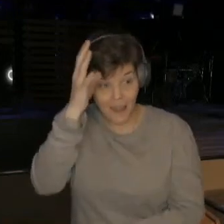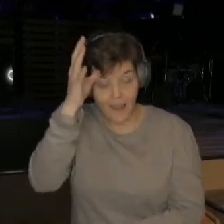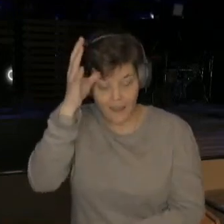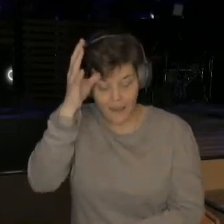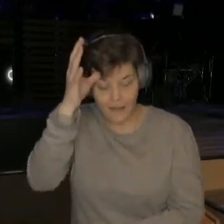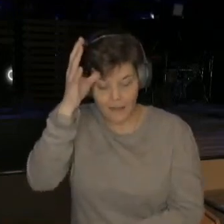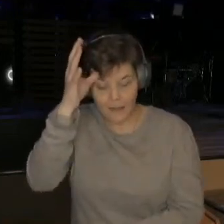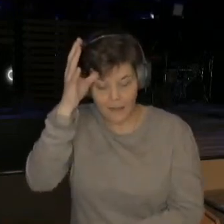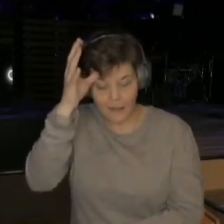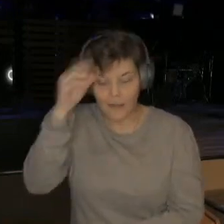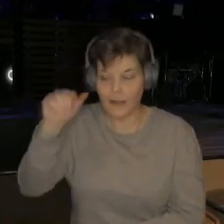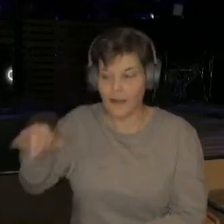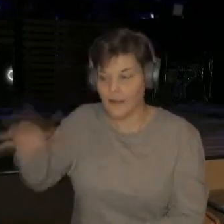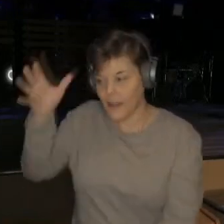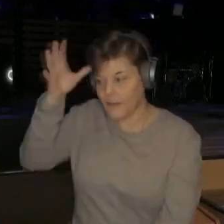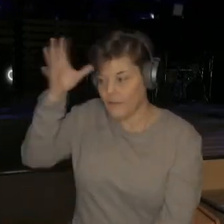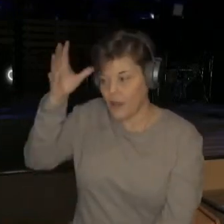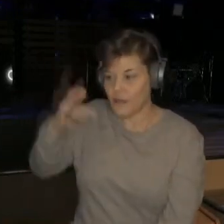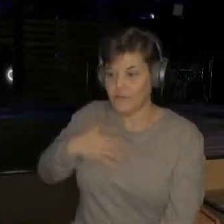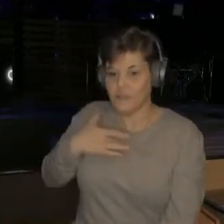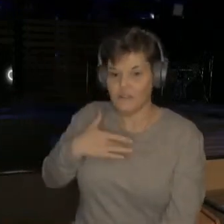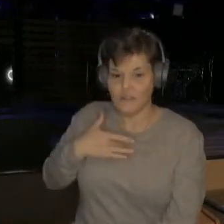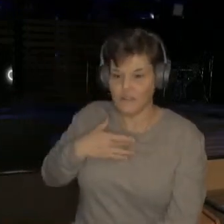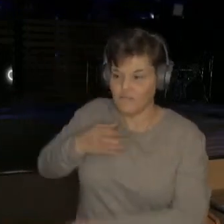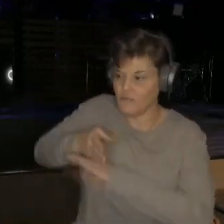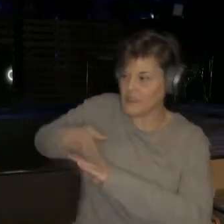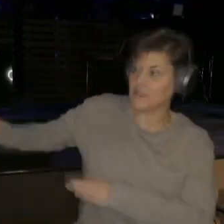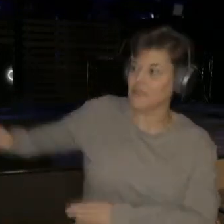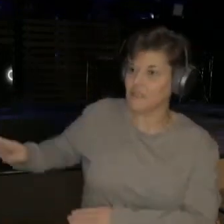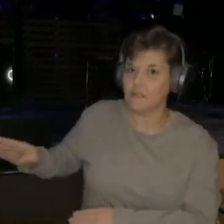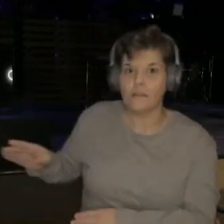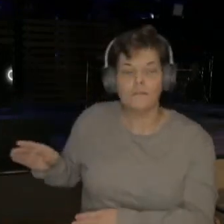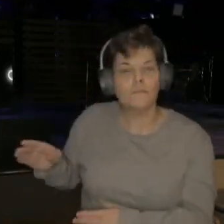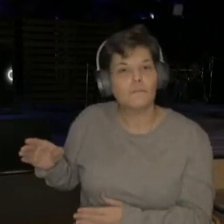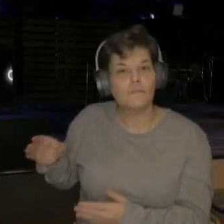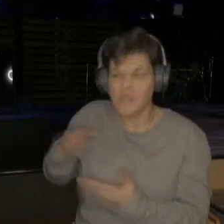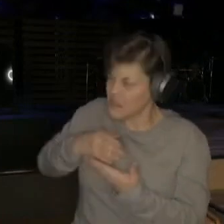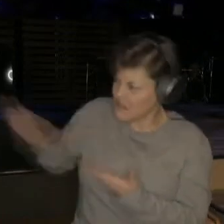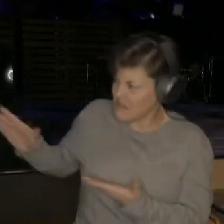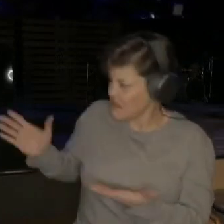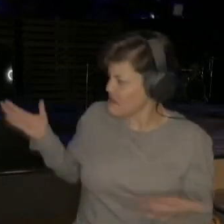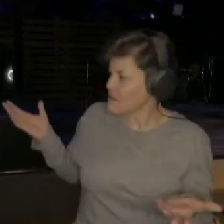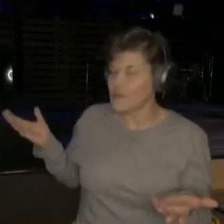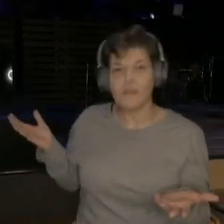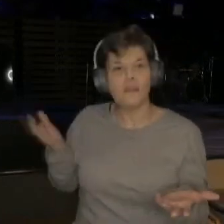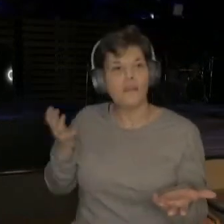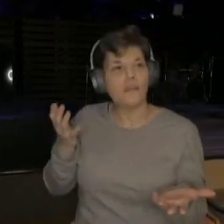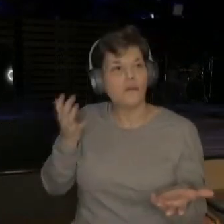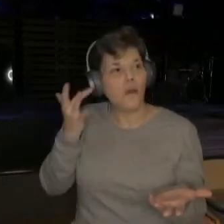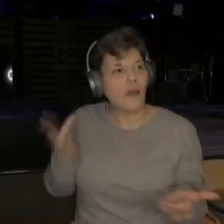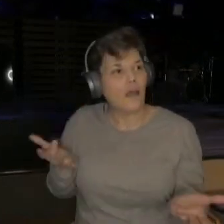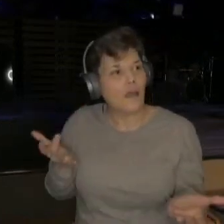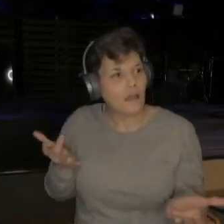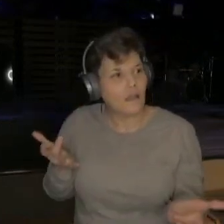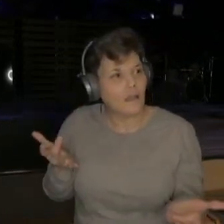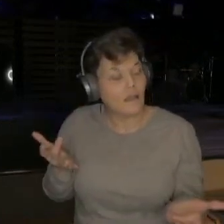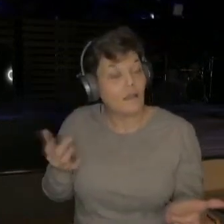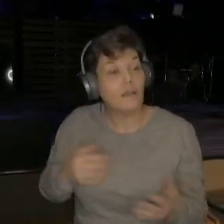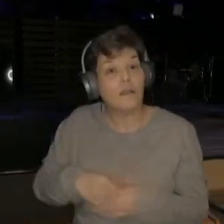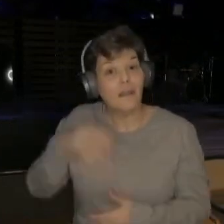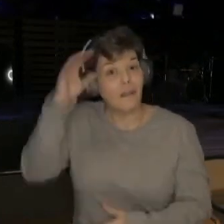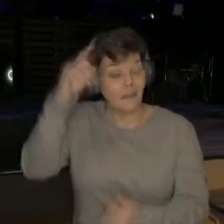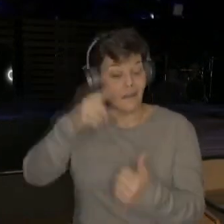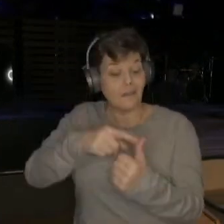rejection to his father. The son said, Father, listen. How many years have